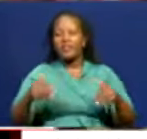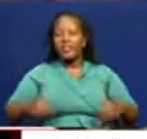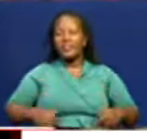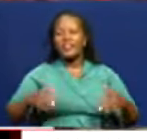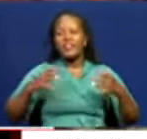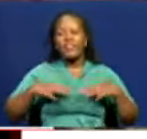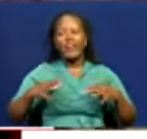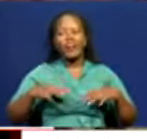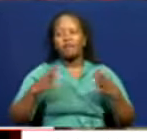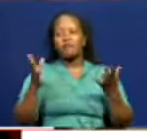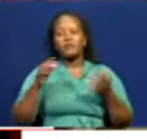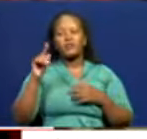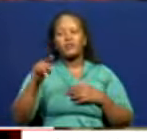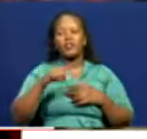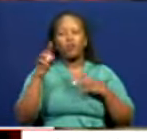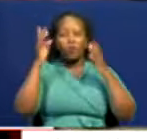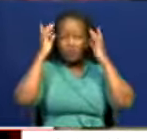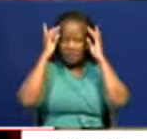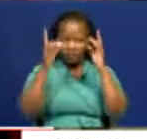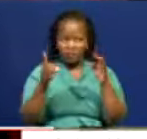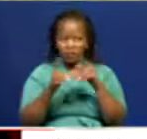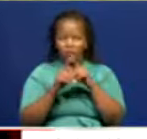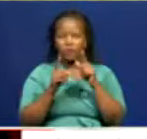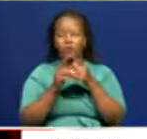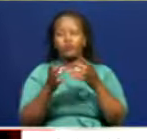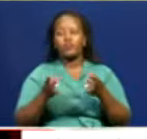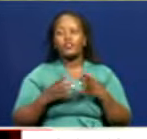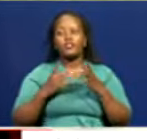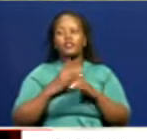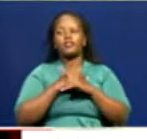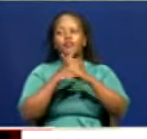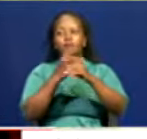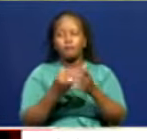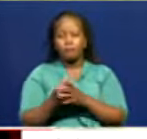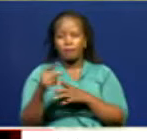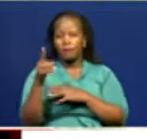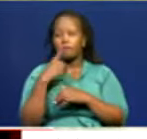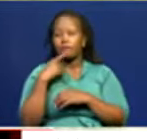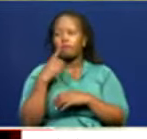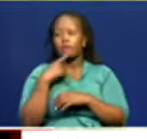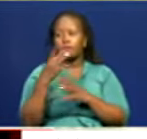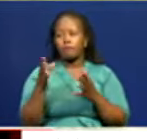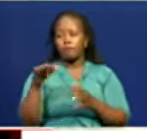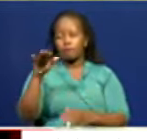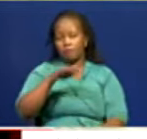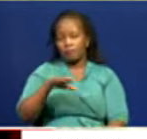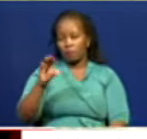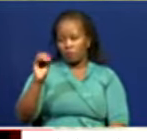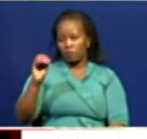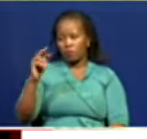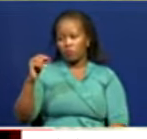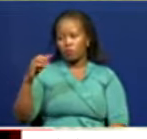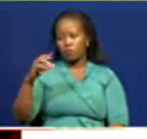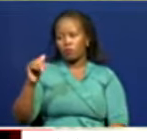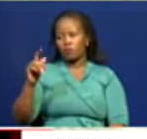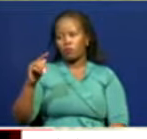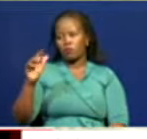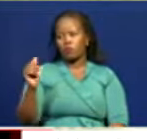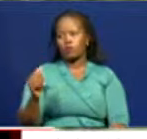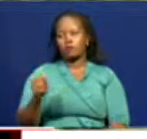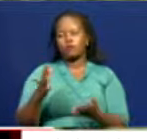wrong decisions and need guidance. She spoke in Ongata Rongai during celebrations to mark the 20th anniversary of